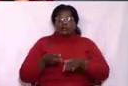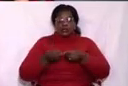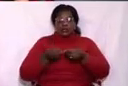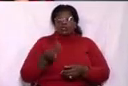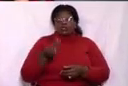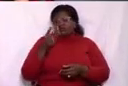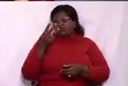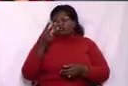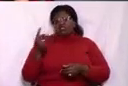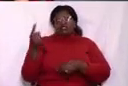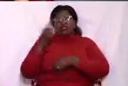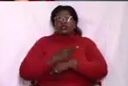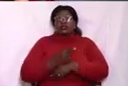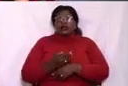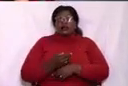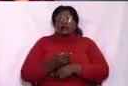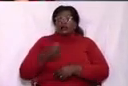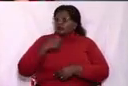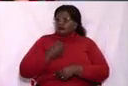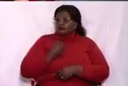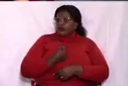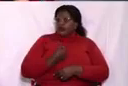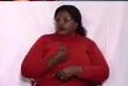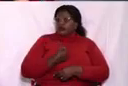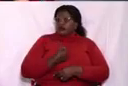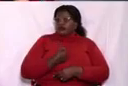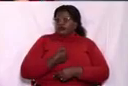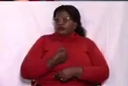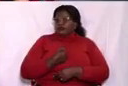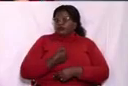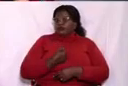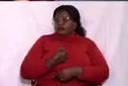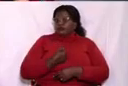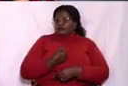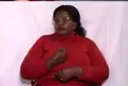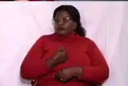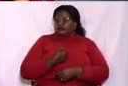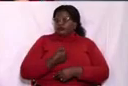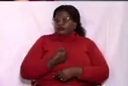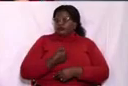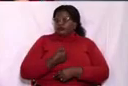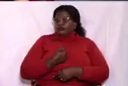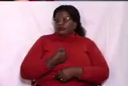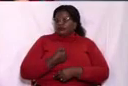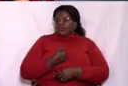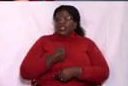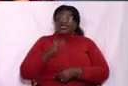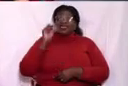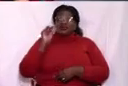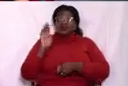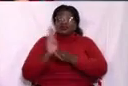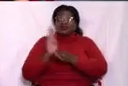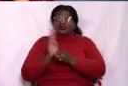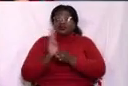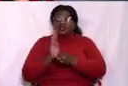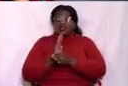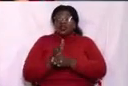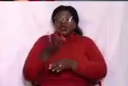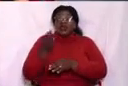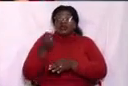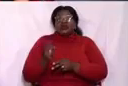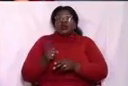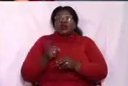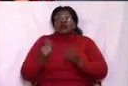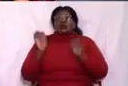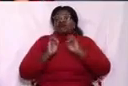days. And for me is... In 3 days? Like Afroprint is such a small business, we don't have capacity to